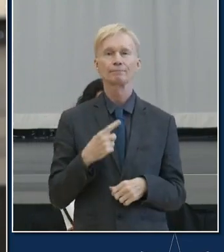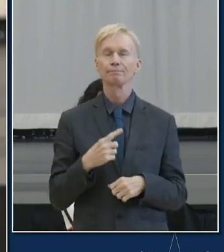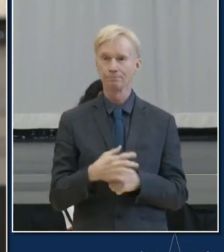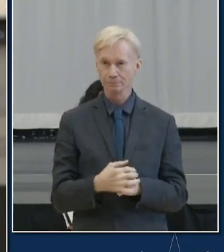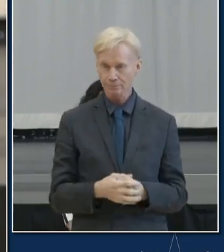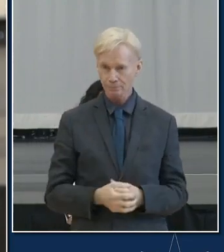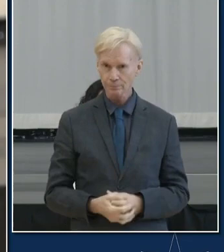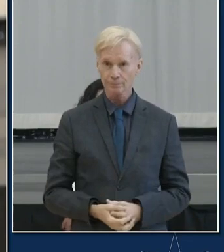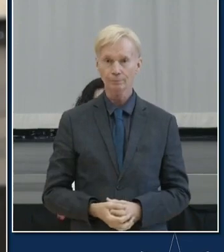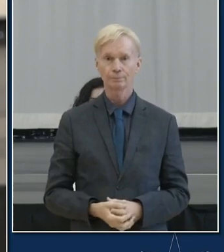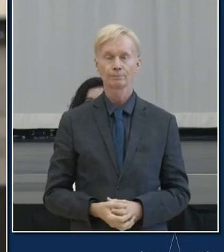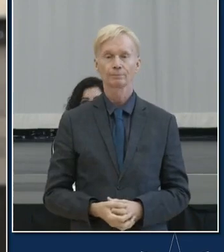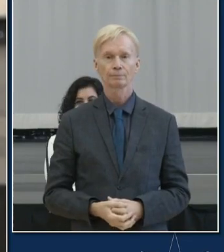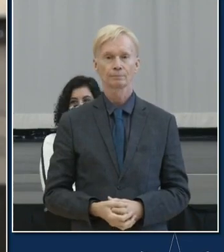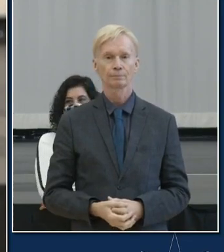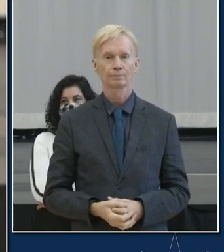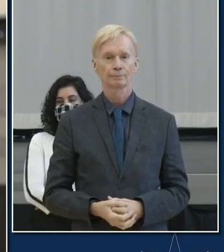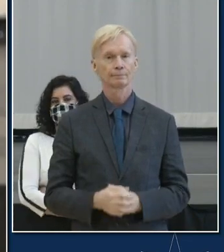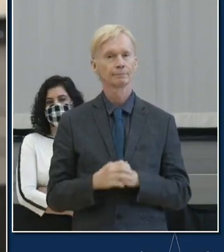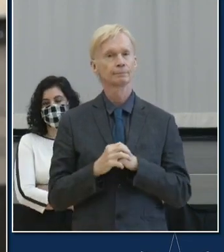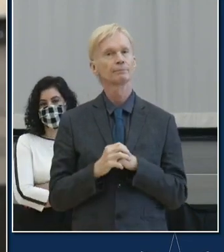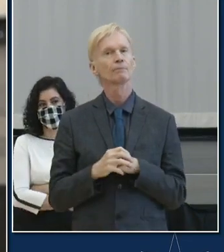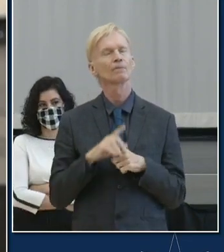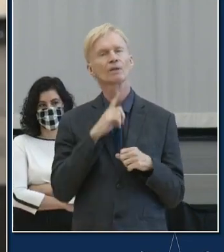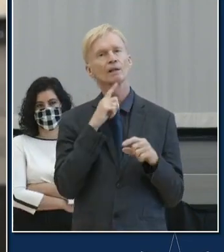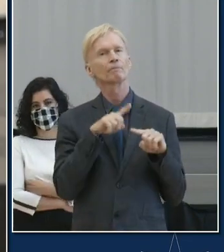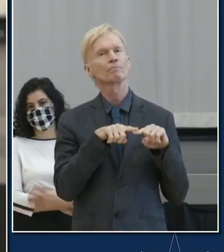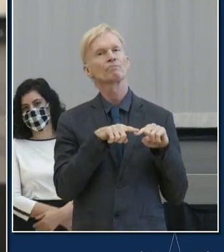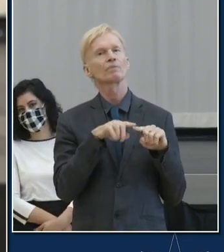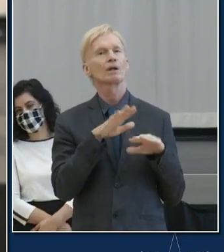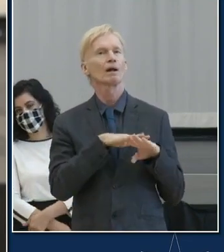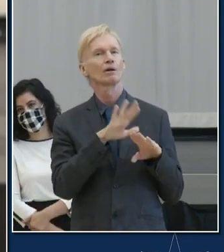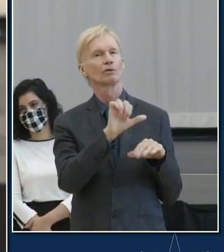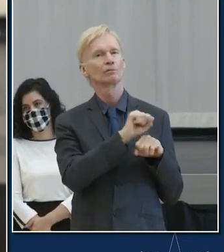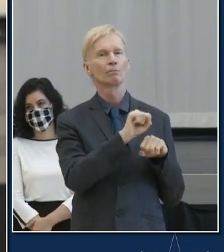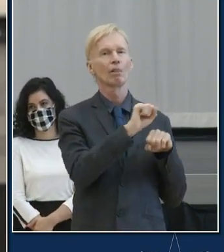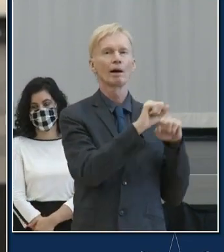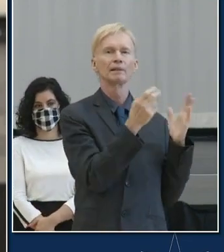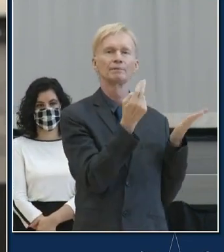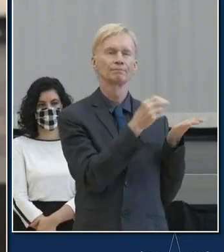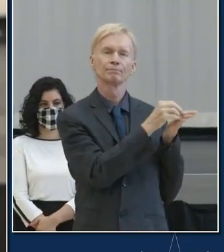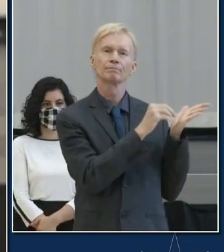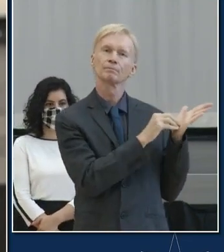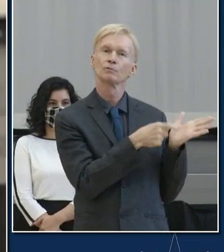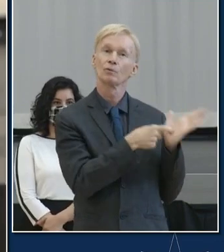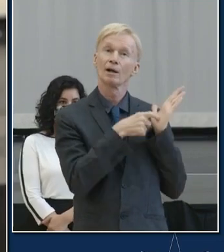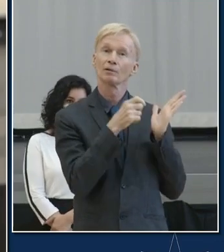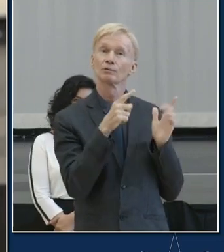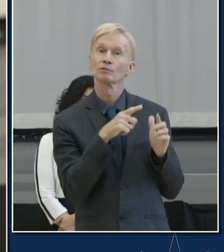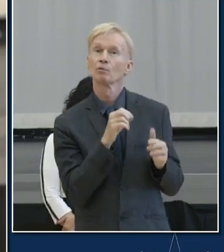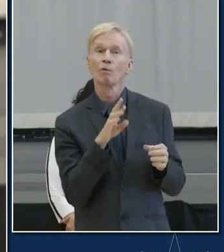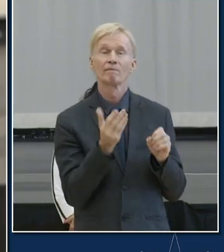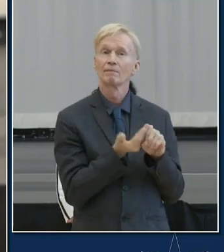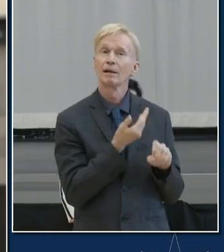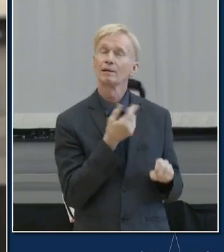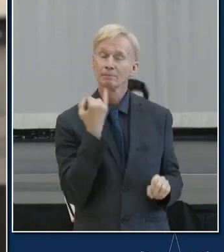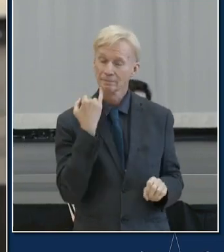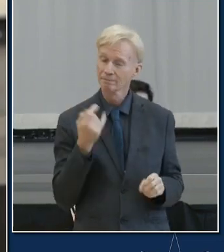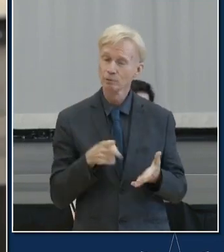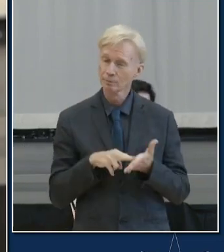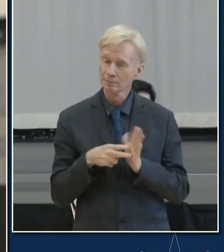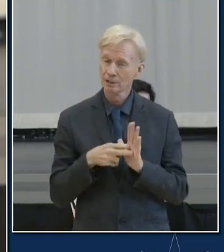5. When you say condition of employment, just following up on what he had to say, so that does mean if you're